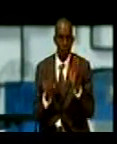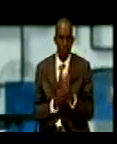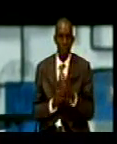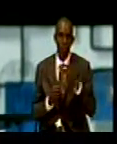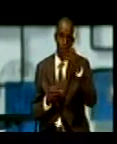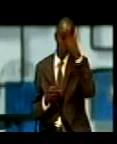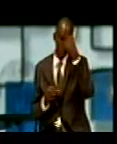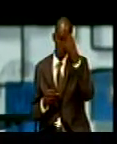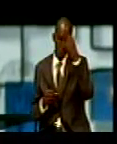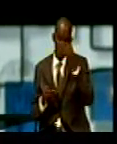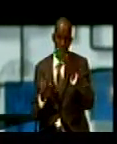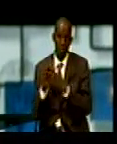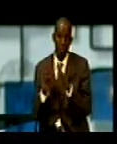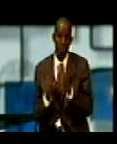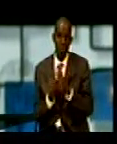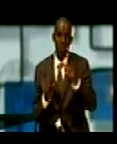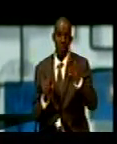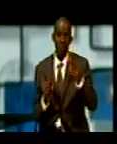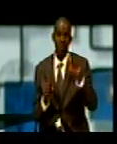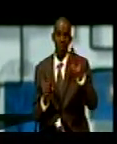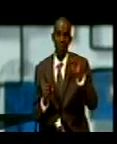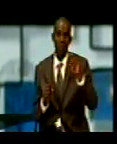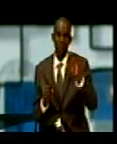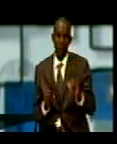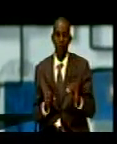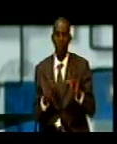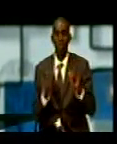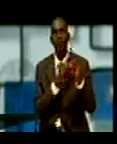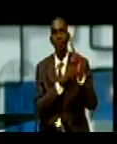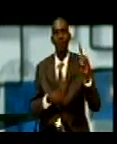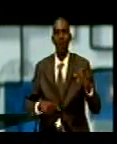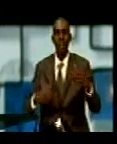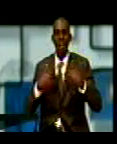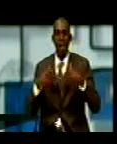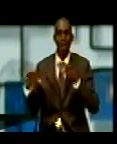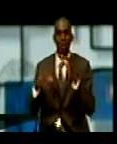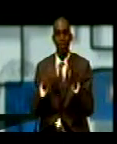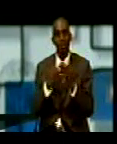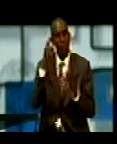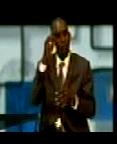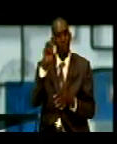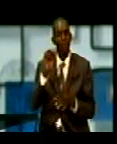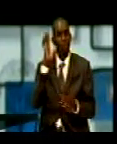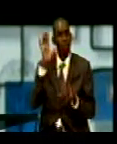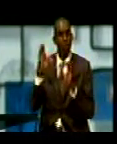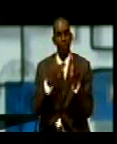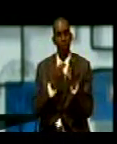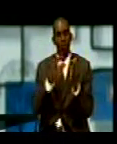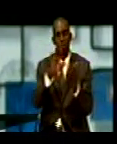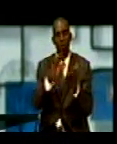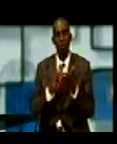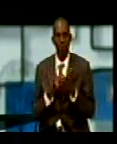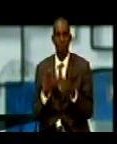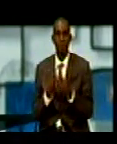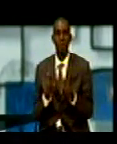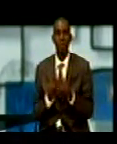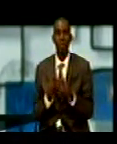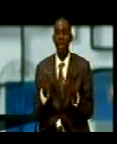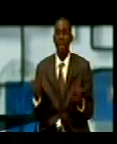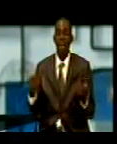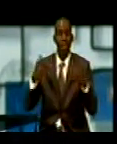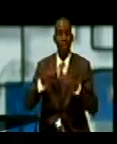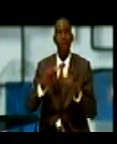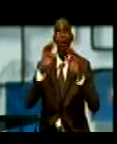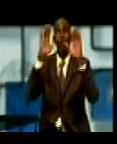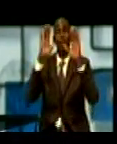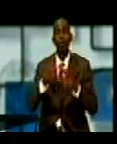other places. The Lord has done it for them. He will do yours. Any miracle you are still expecting, just